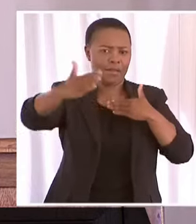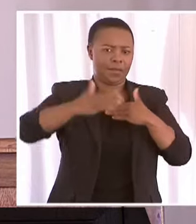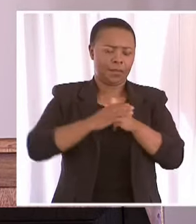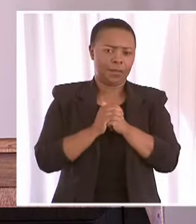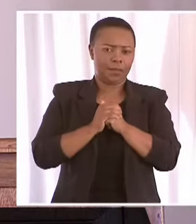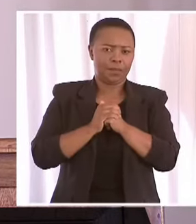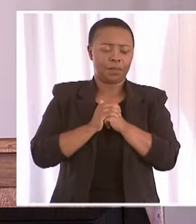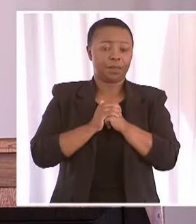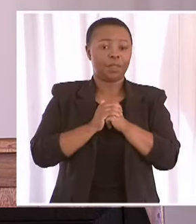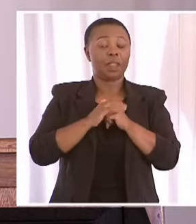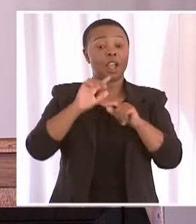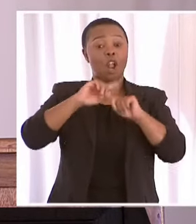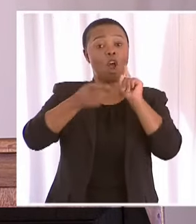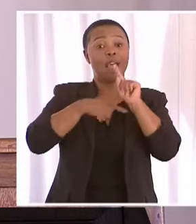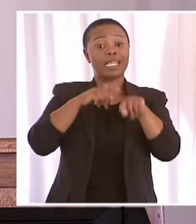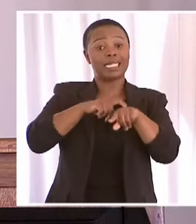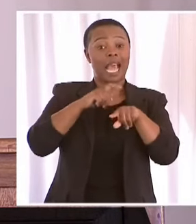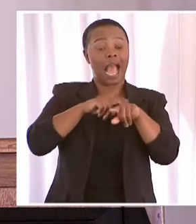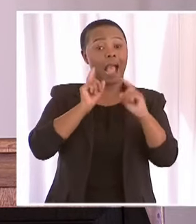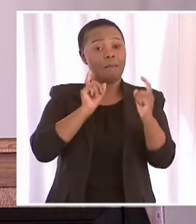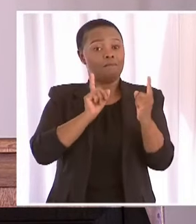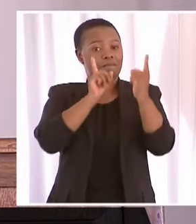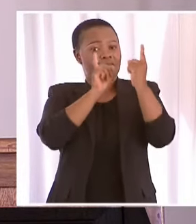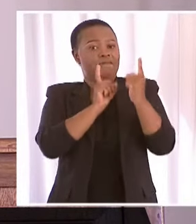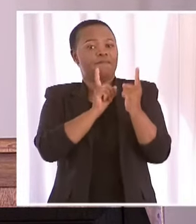The last time I saw Aziz,